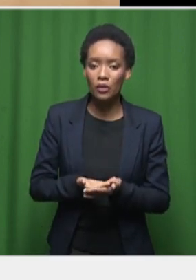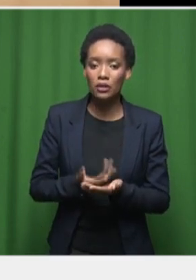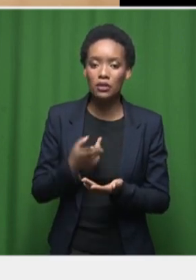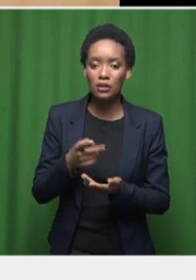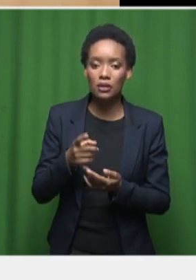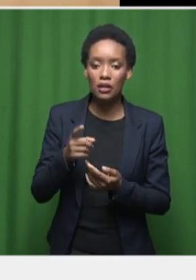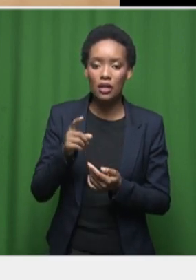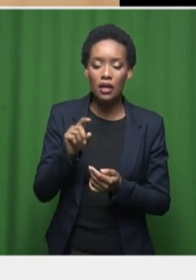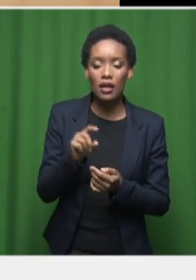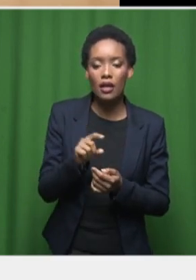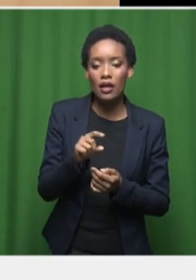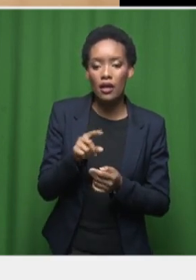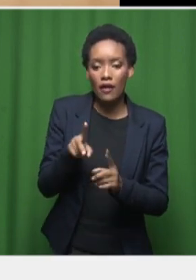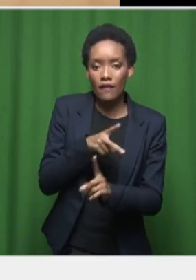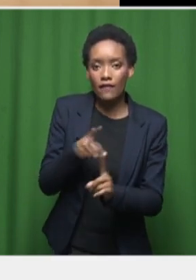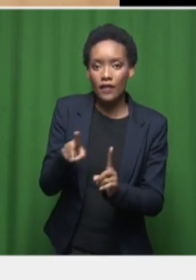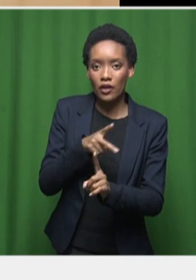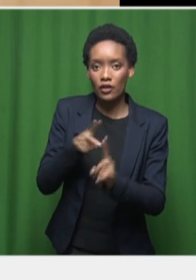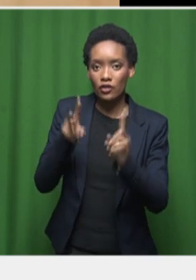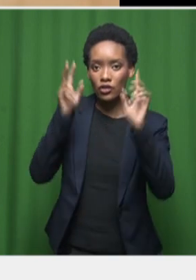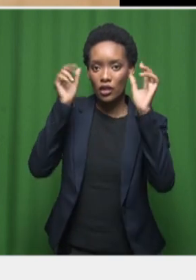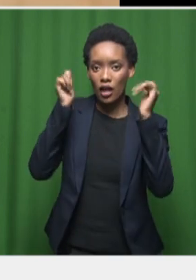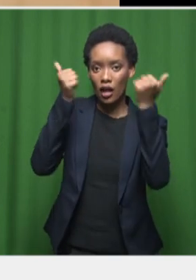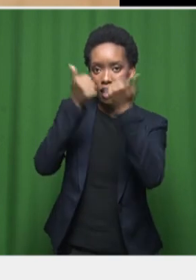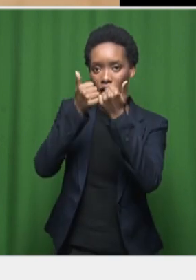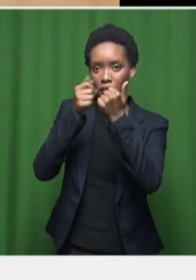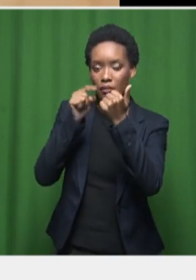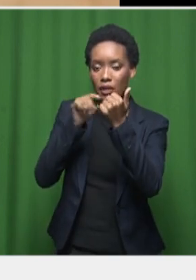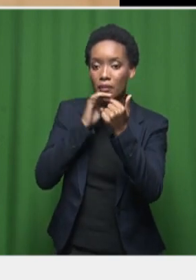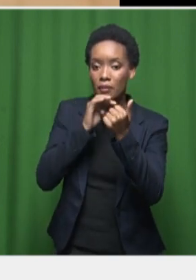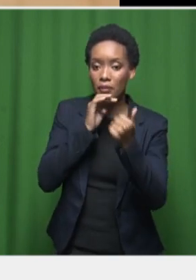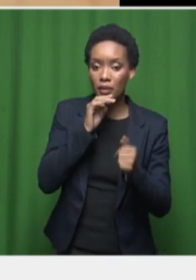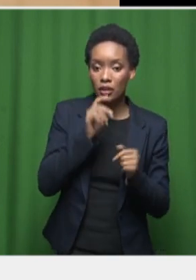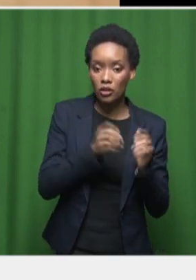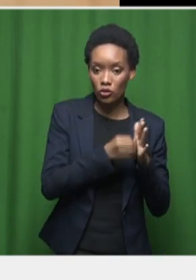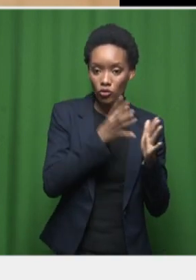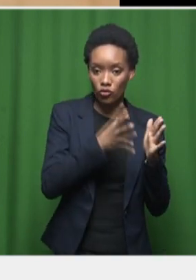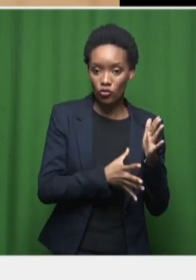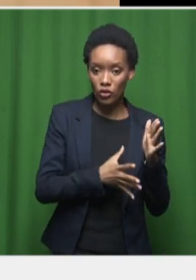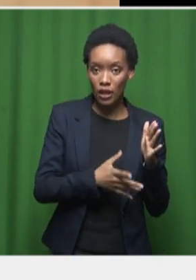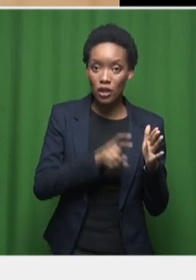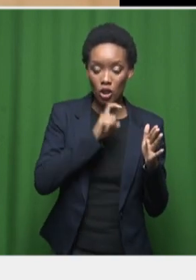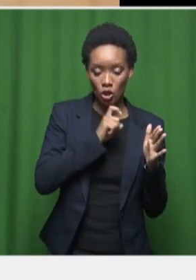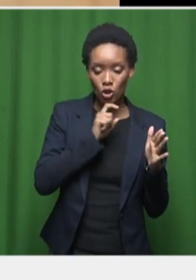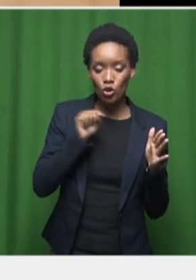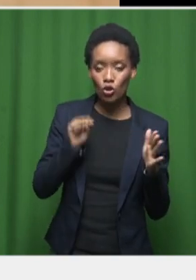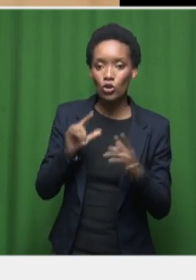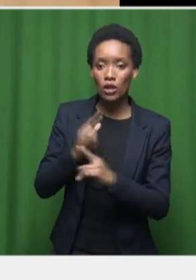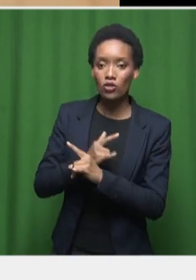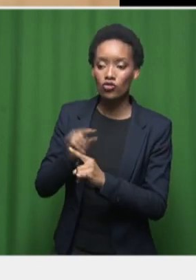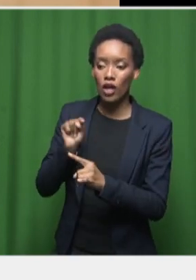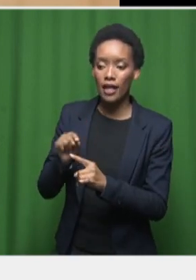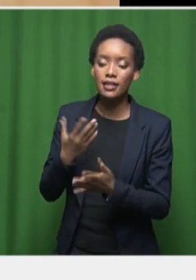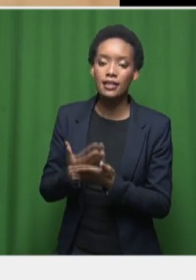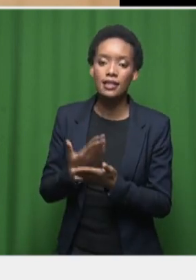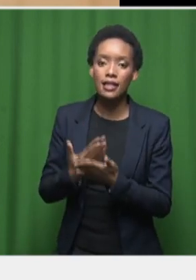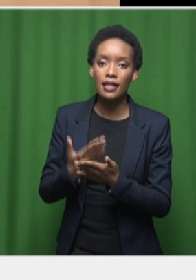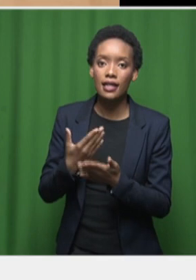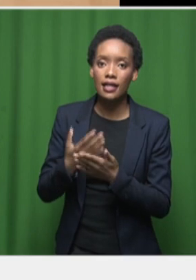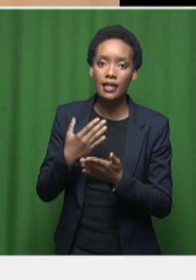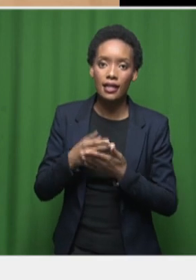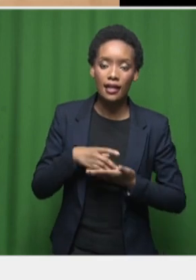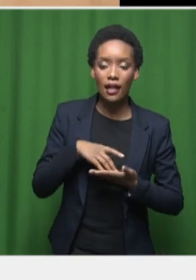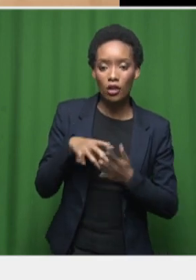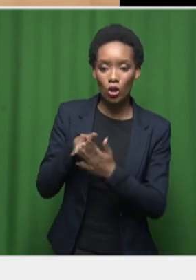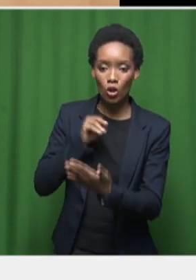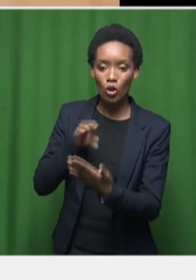academic integrity, which means that students can use this chatbot to cheat. I remember when